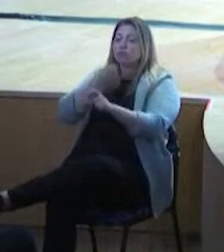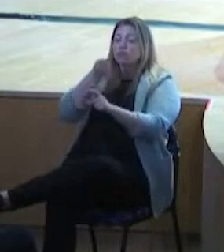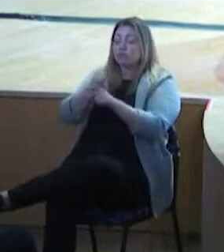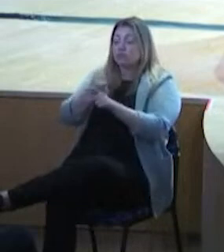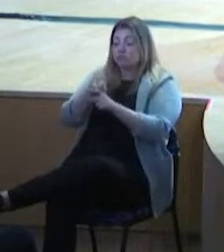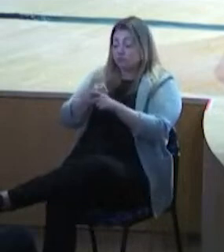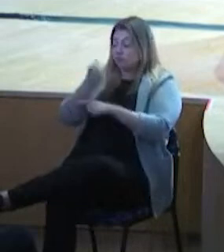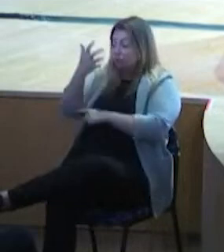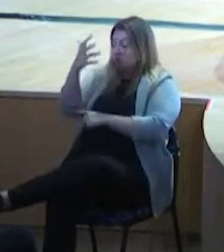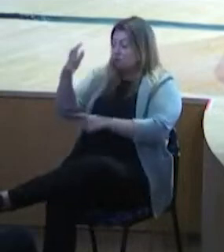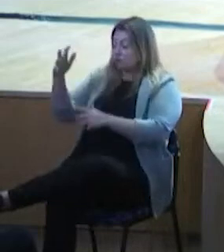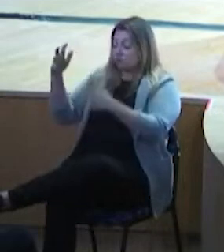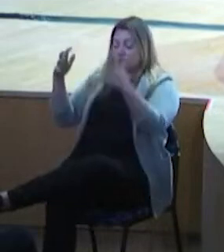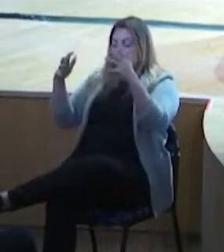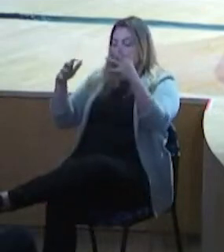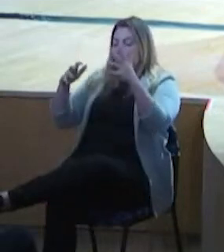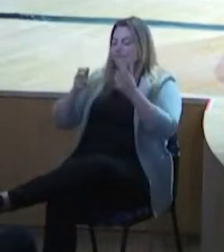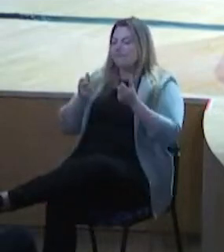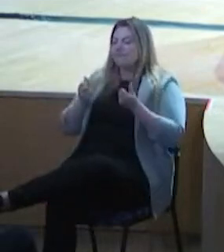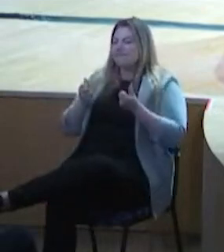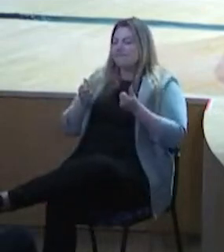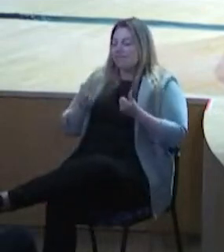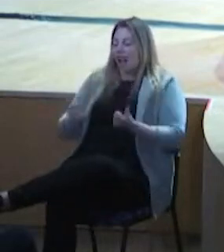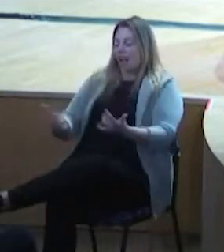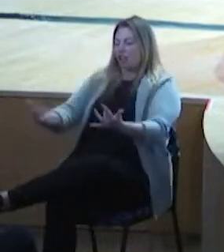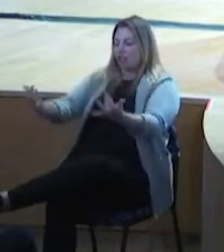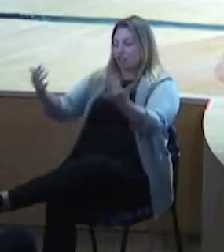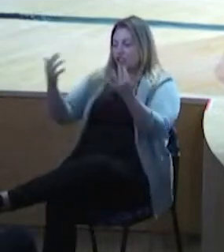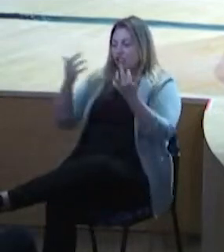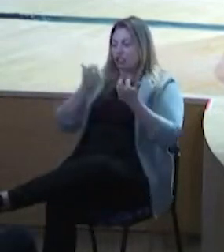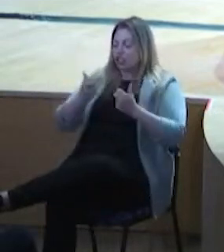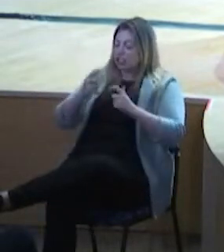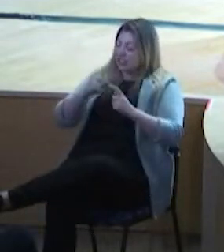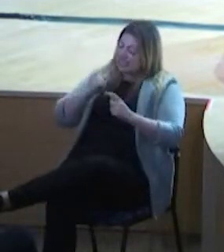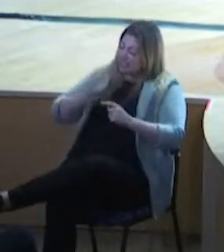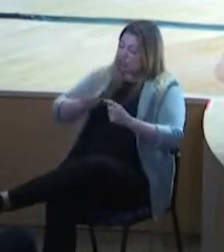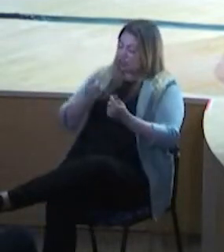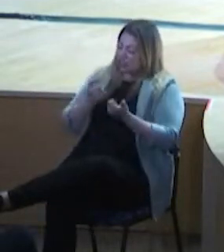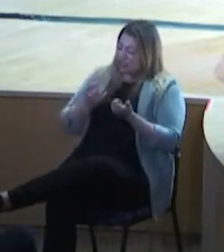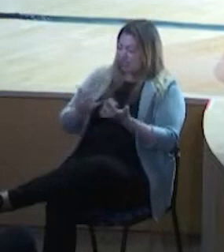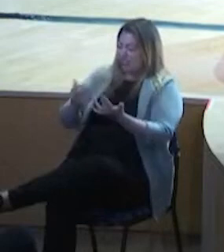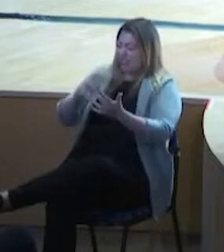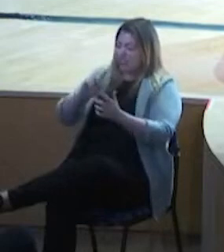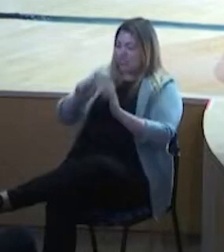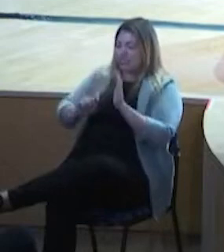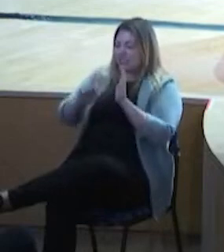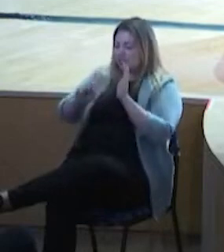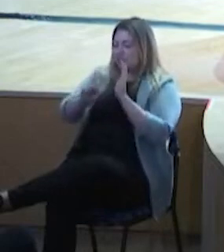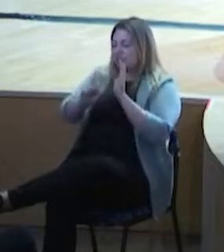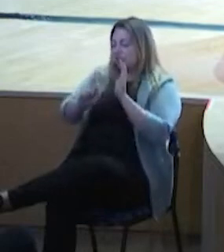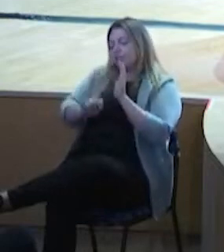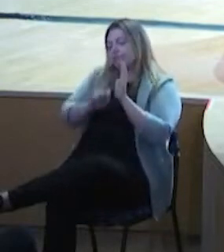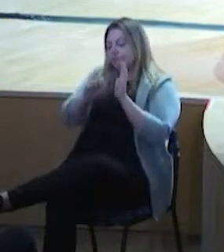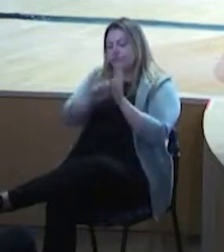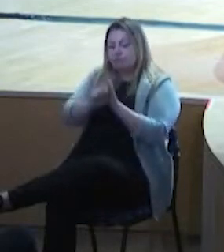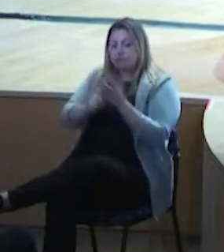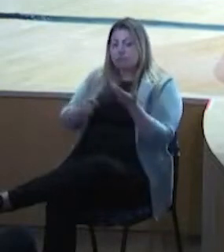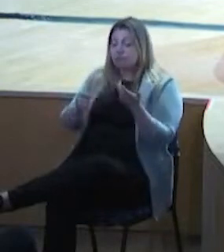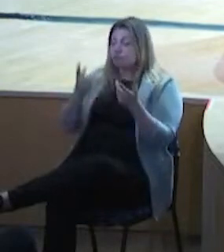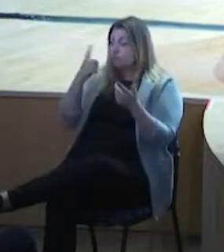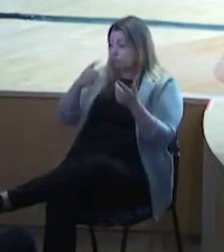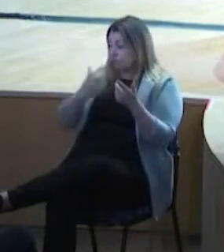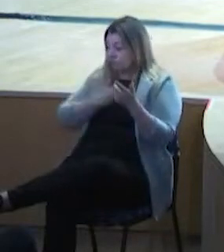fire, with the fire seasons are becoming more intense. So I think also, for